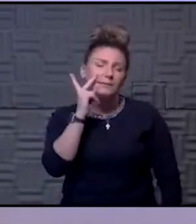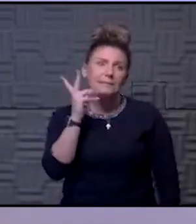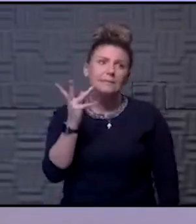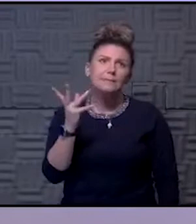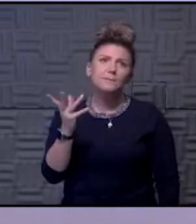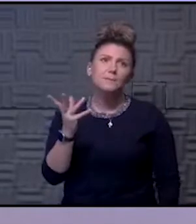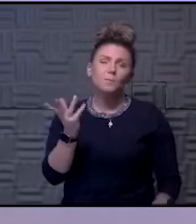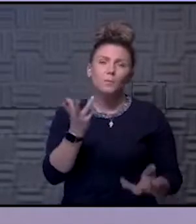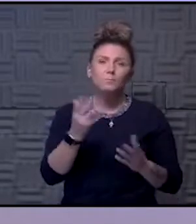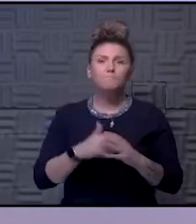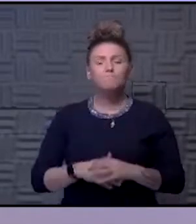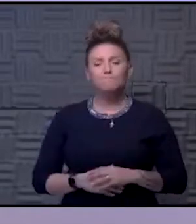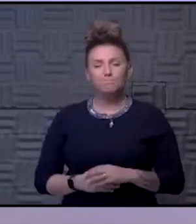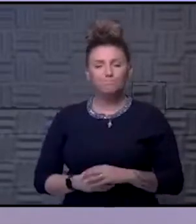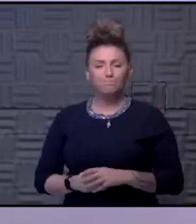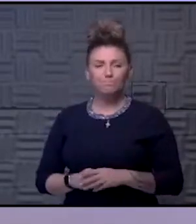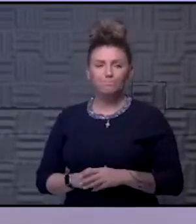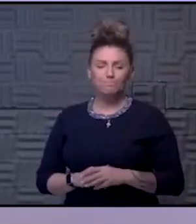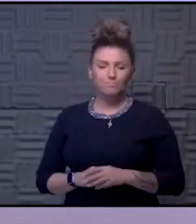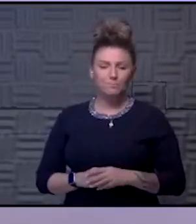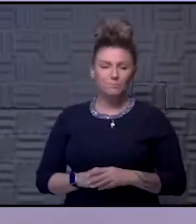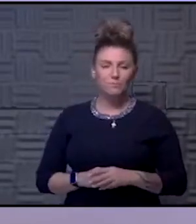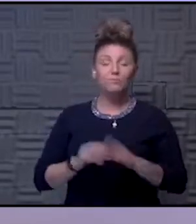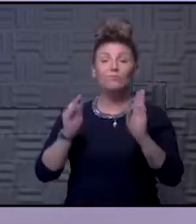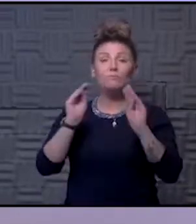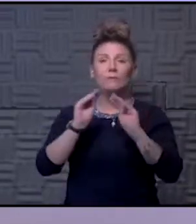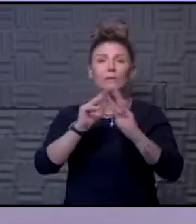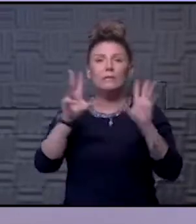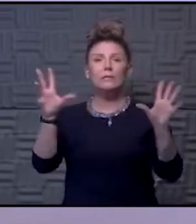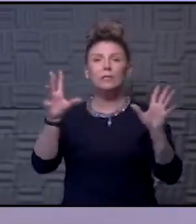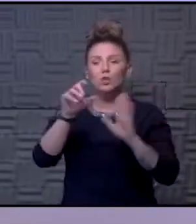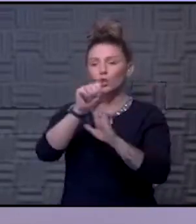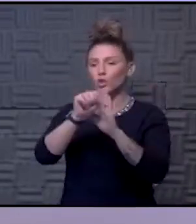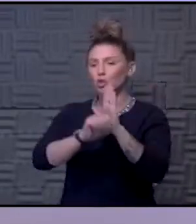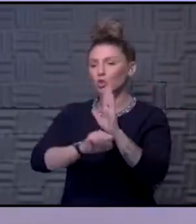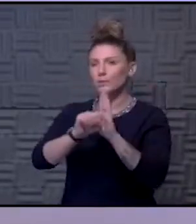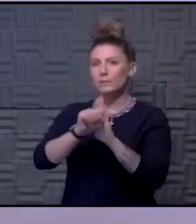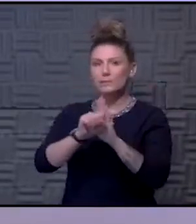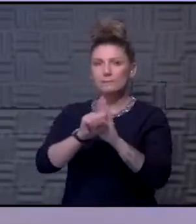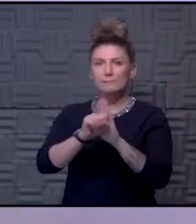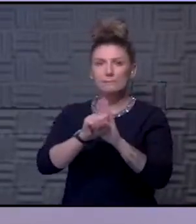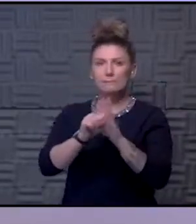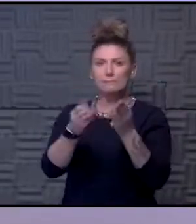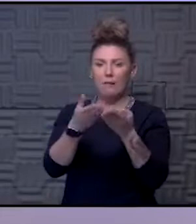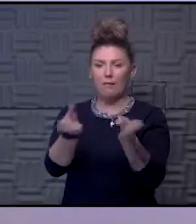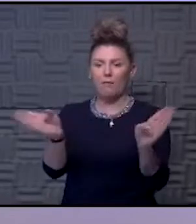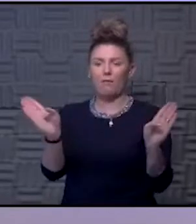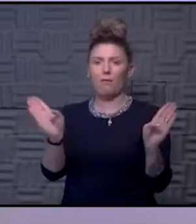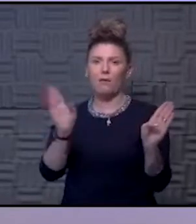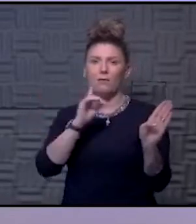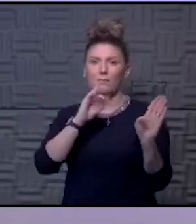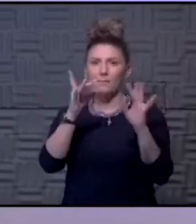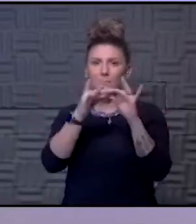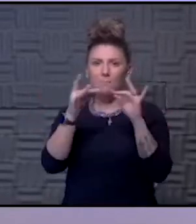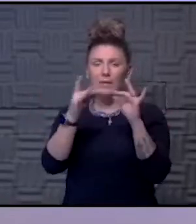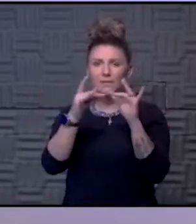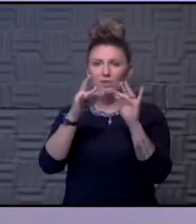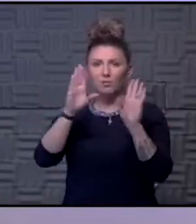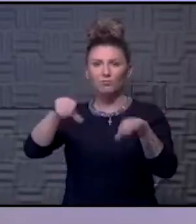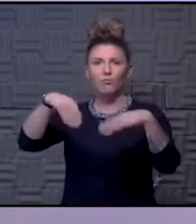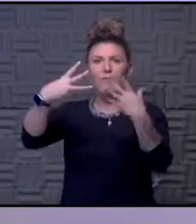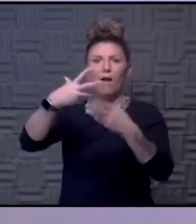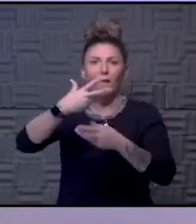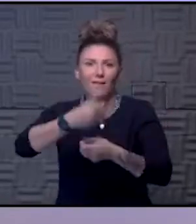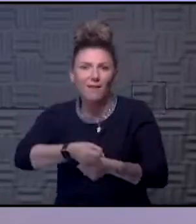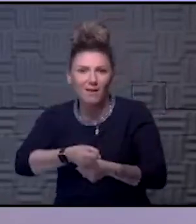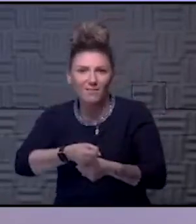clear, like statewide messaging, giving this confidence to people that